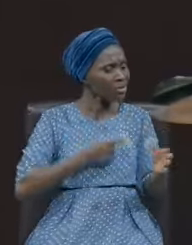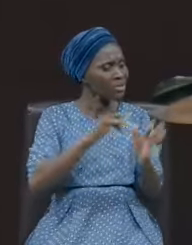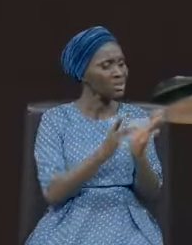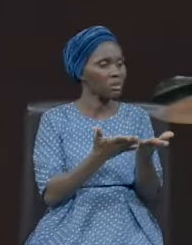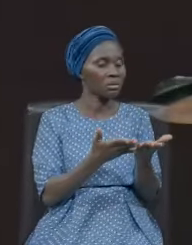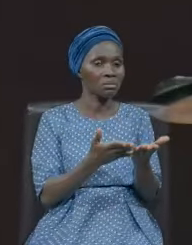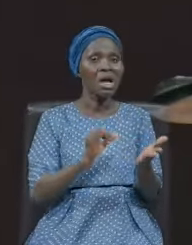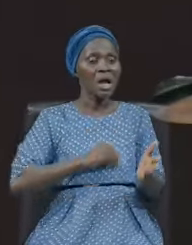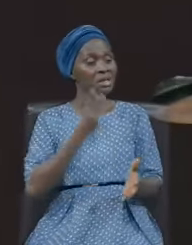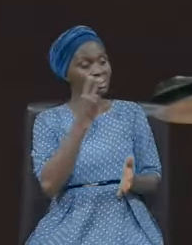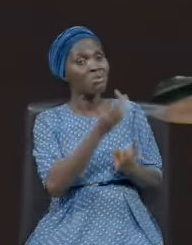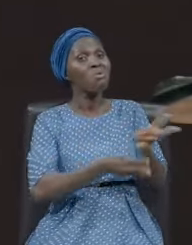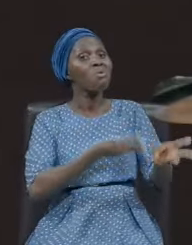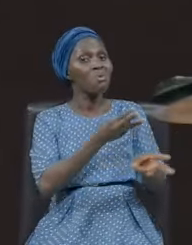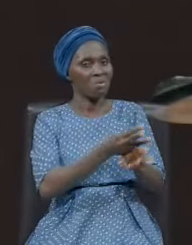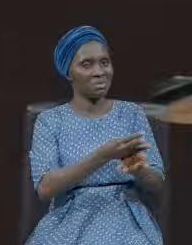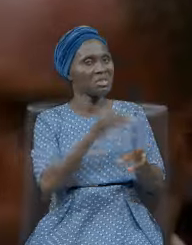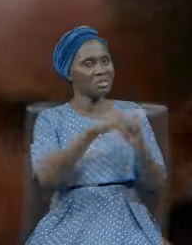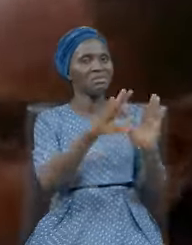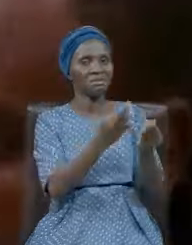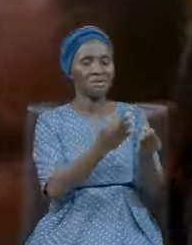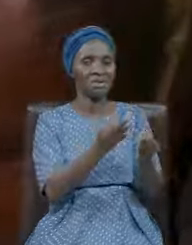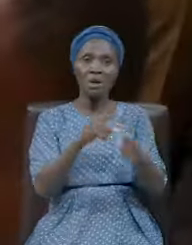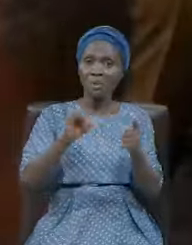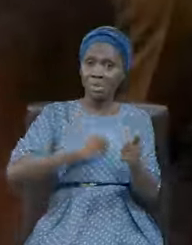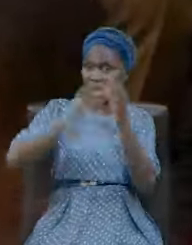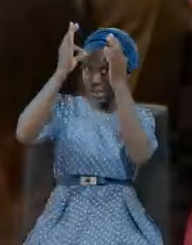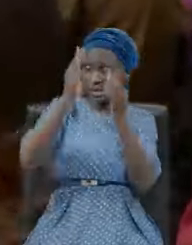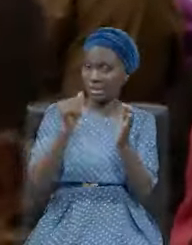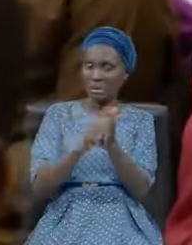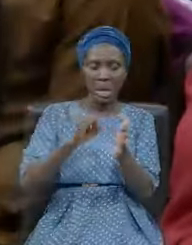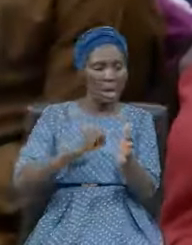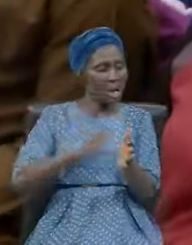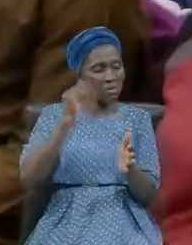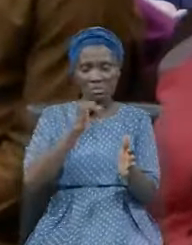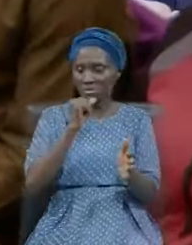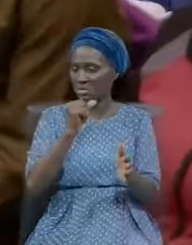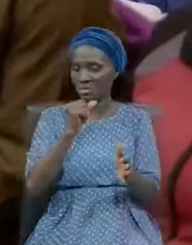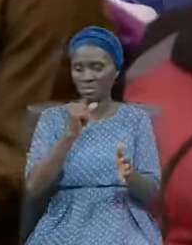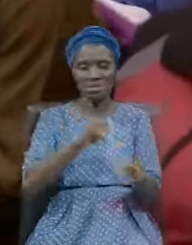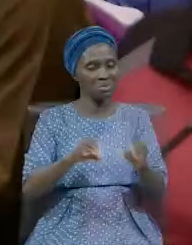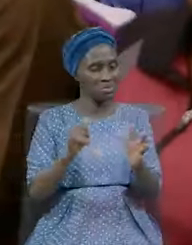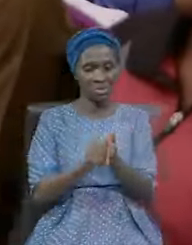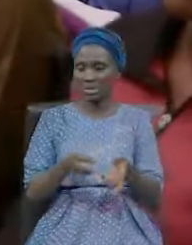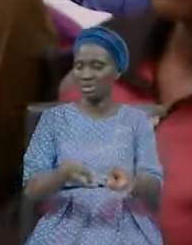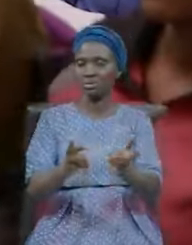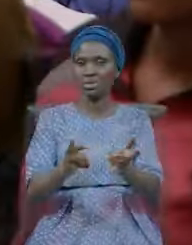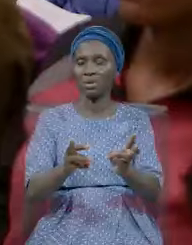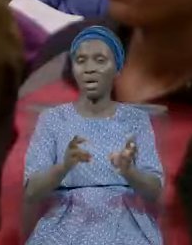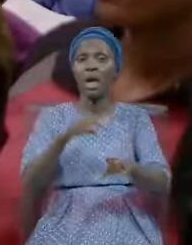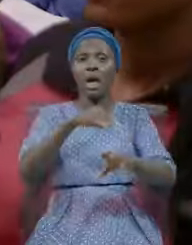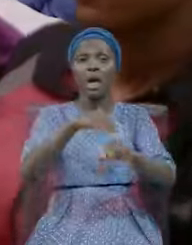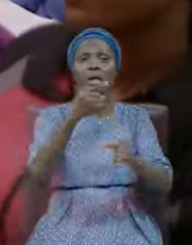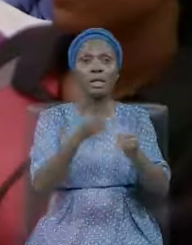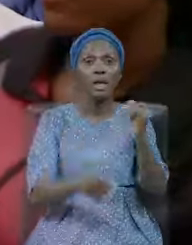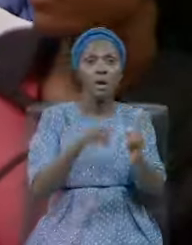not walk in that way. Eventually, when I became born again, now I had the courage to